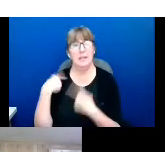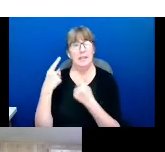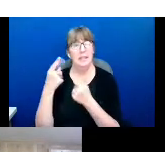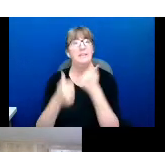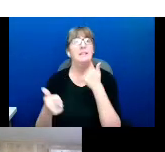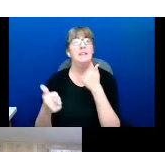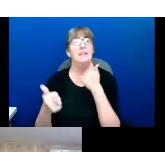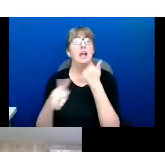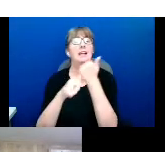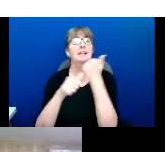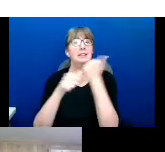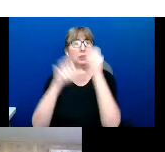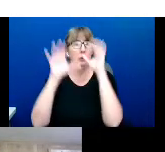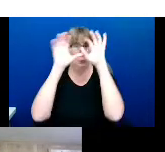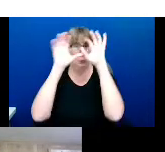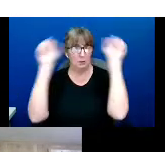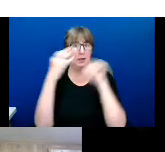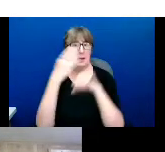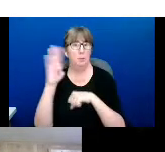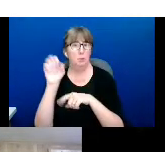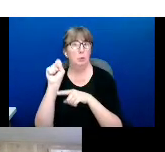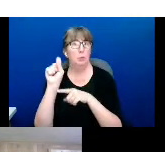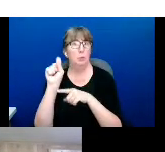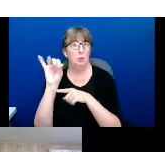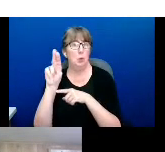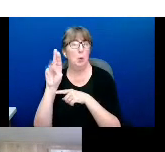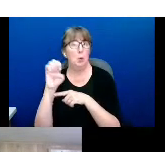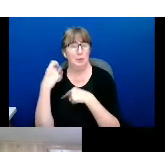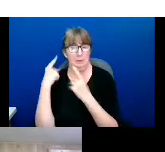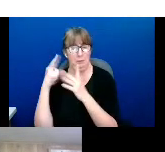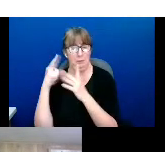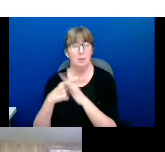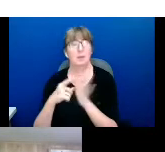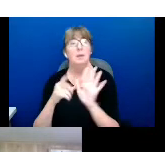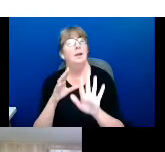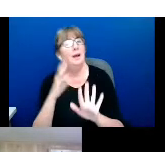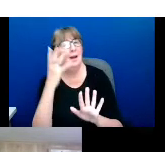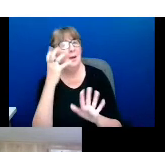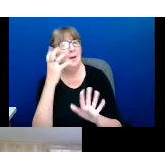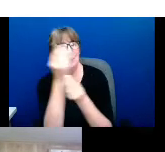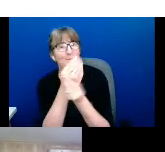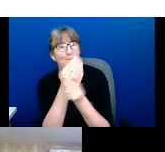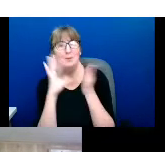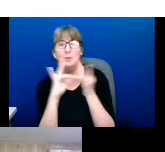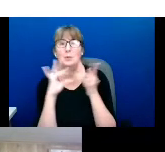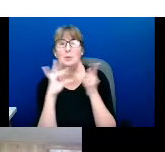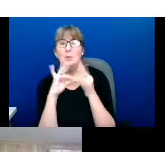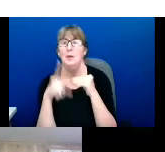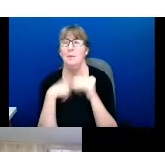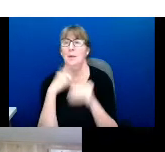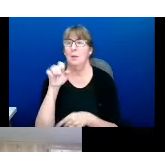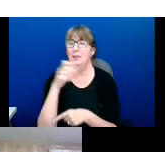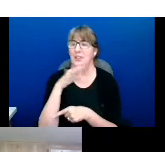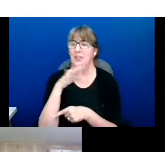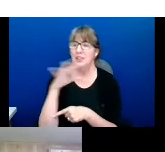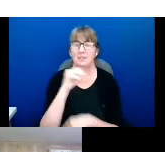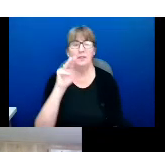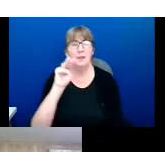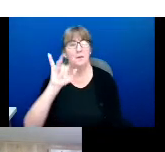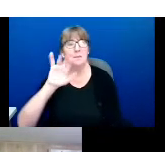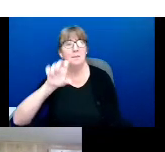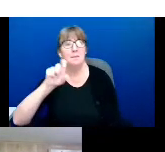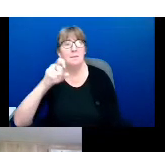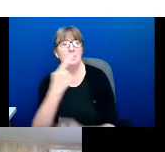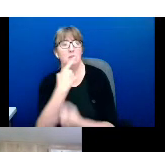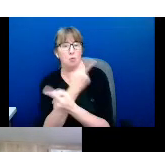began. I do want to tell you a story that kind of sums up what Jeff and Mitch told you earlier. There's